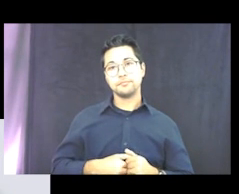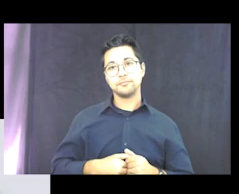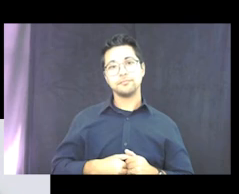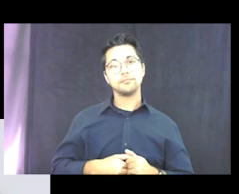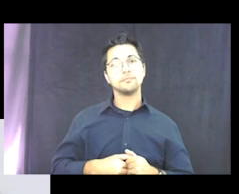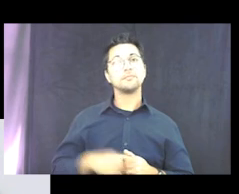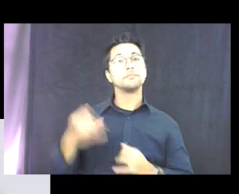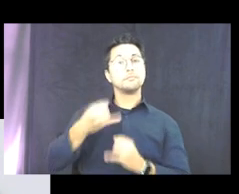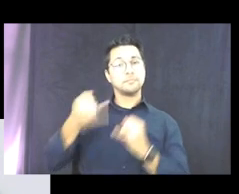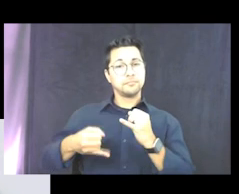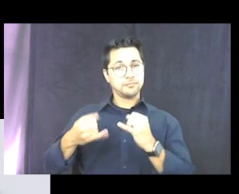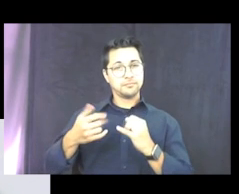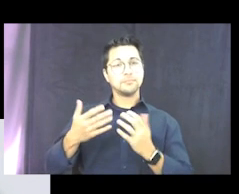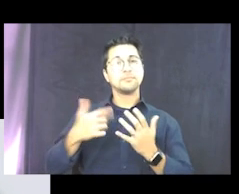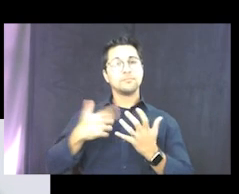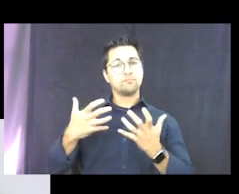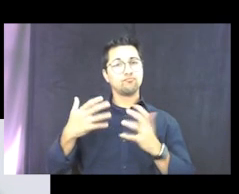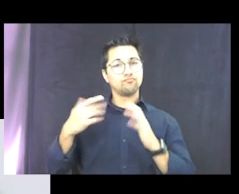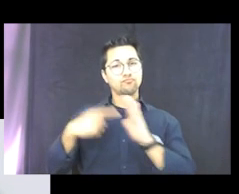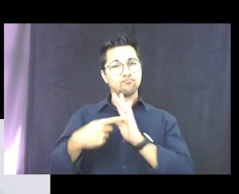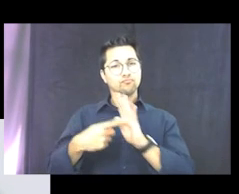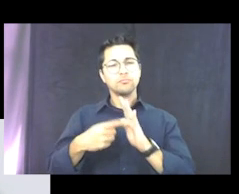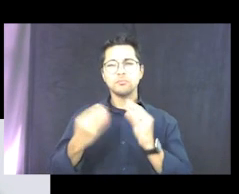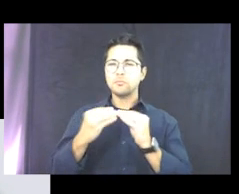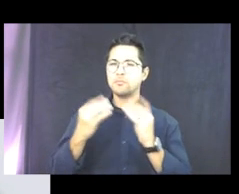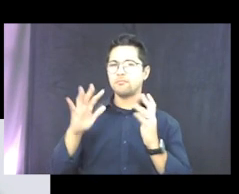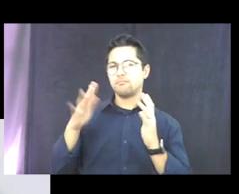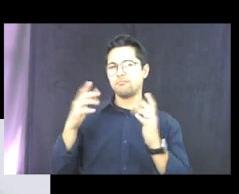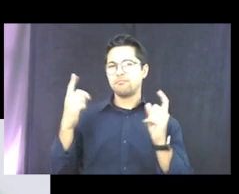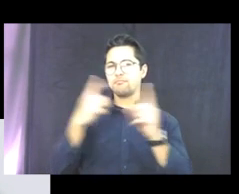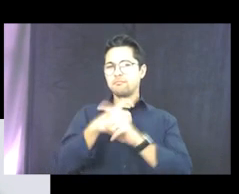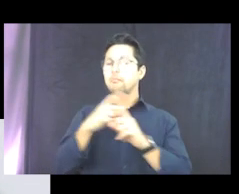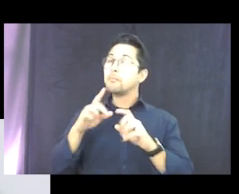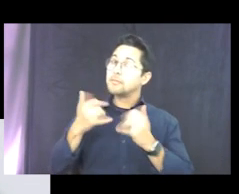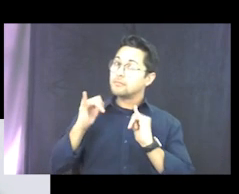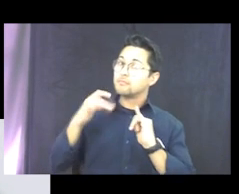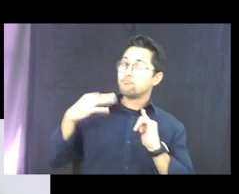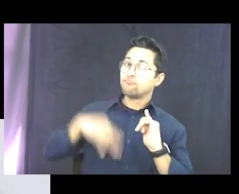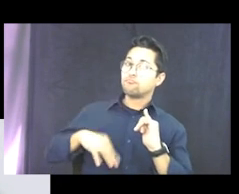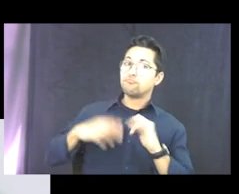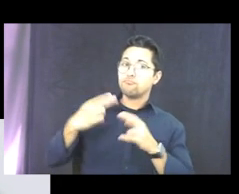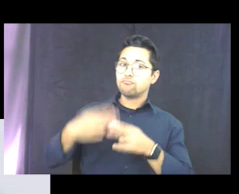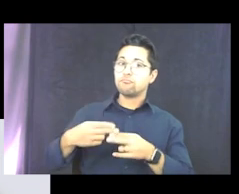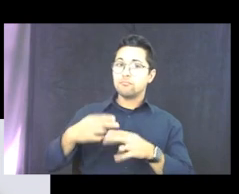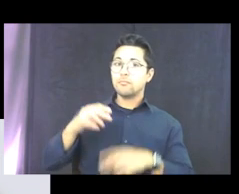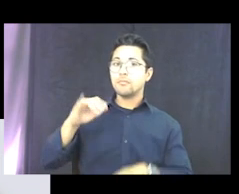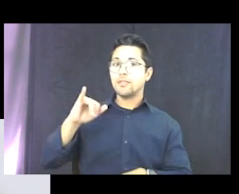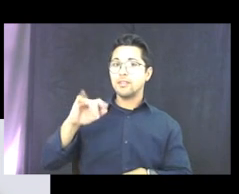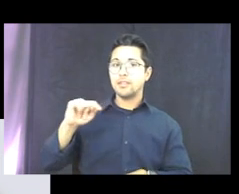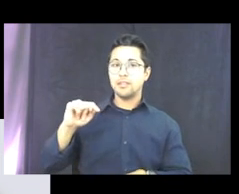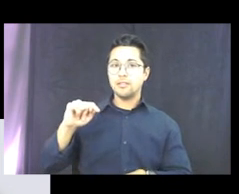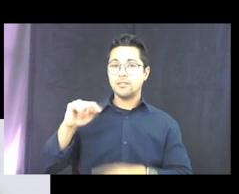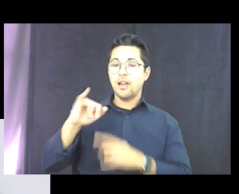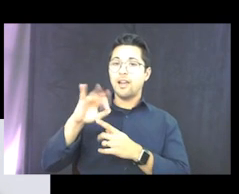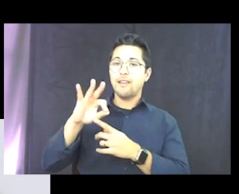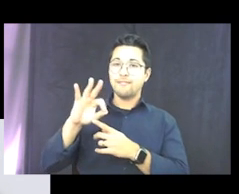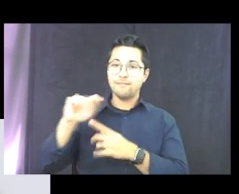The last thing that I wanted to show you all was a more complex but very useful app named If. That's